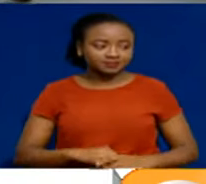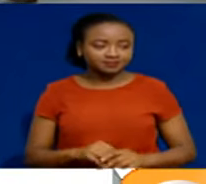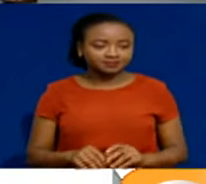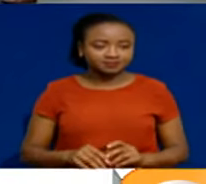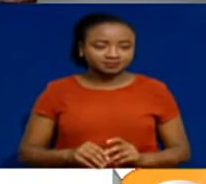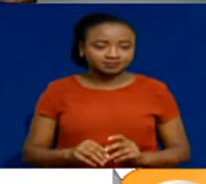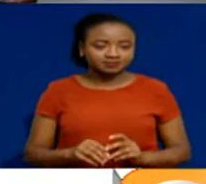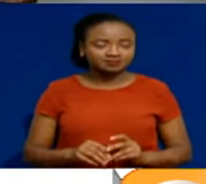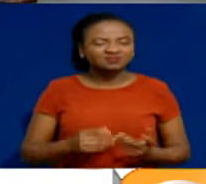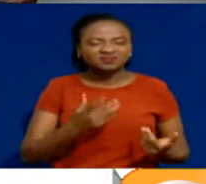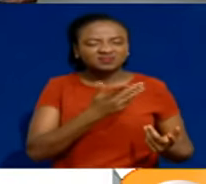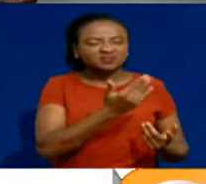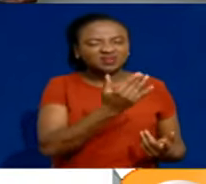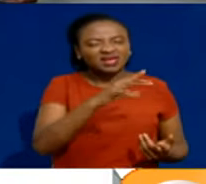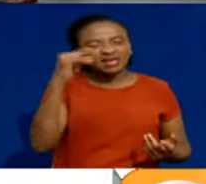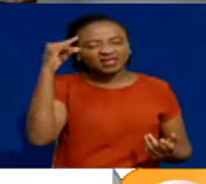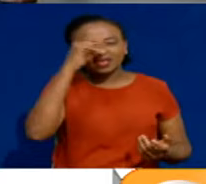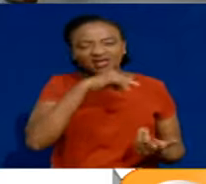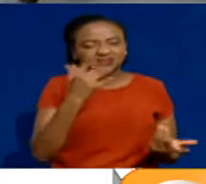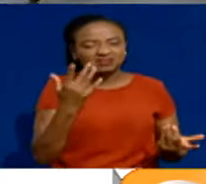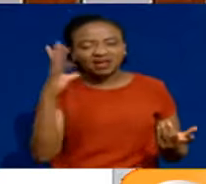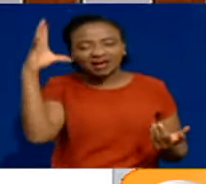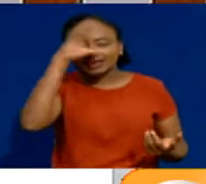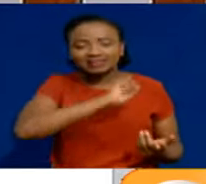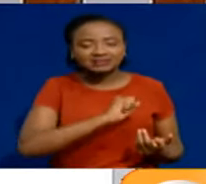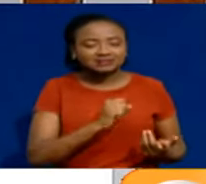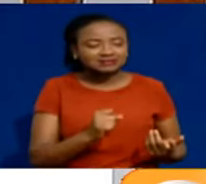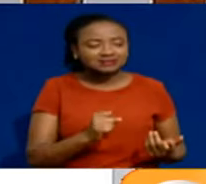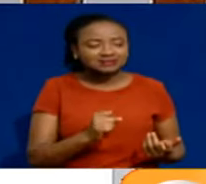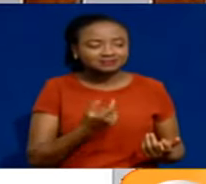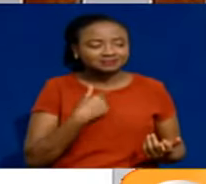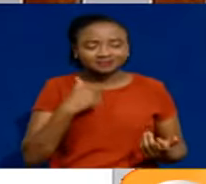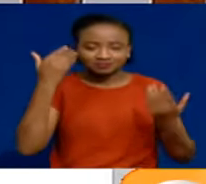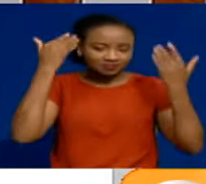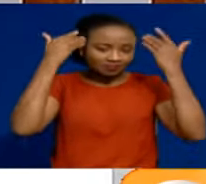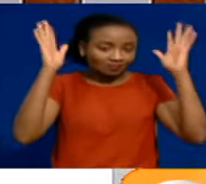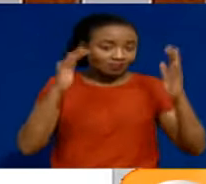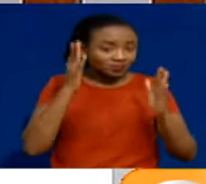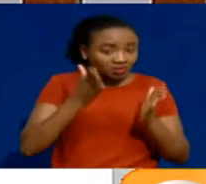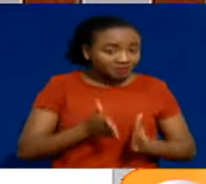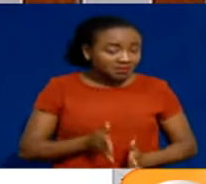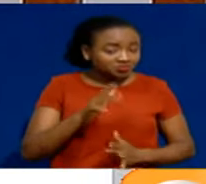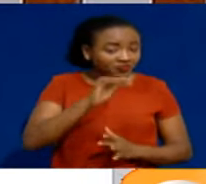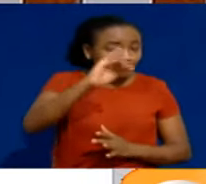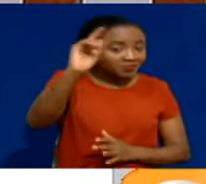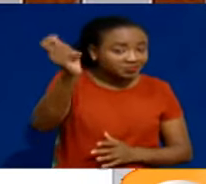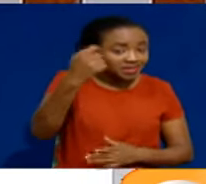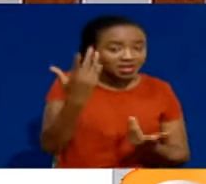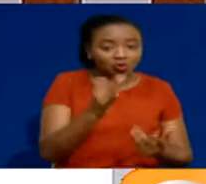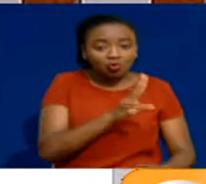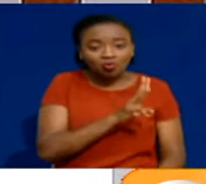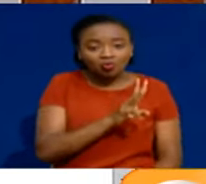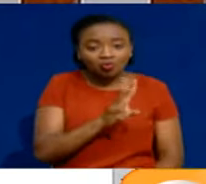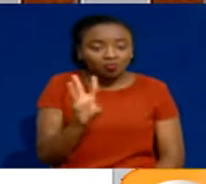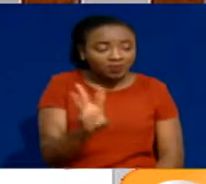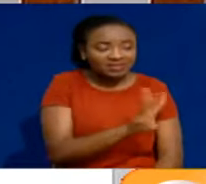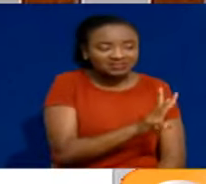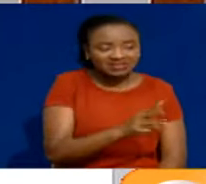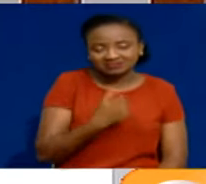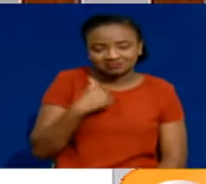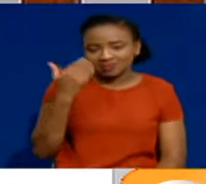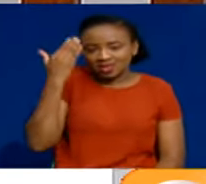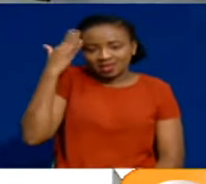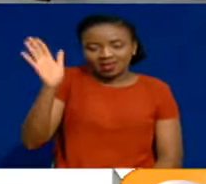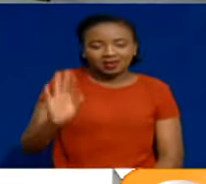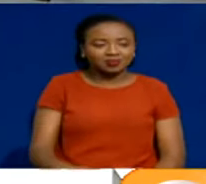I don't know. Take a guess. I don't know. Someone from the mountain or someone from Western? No, I don't